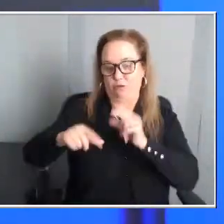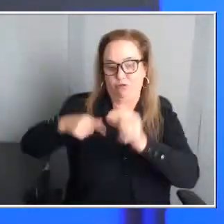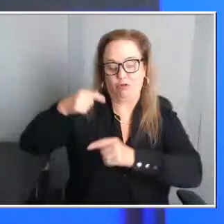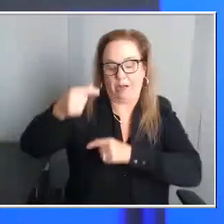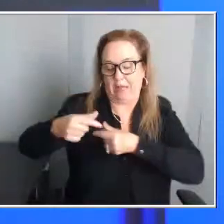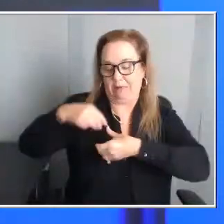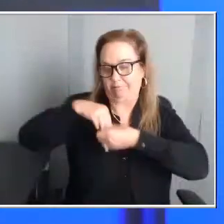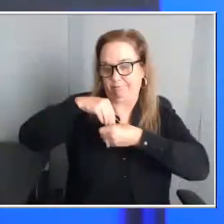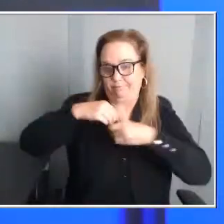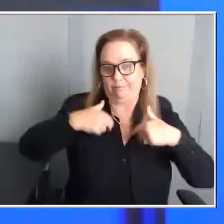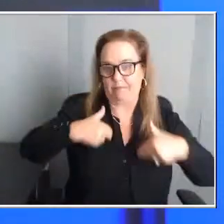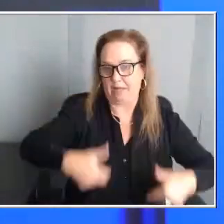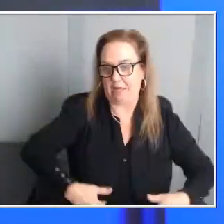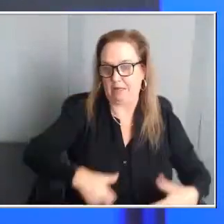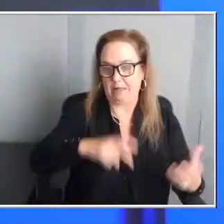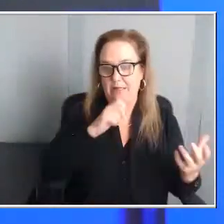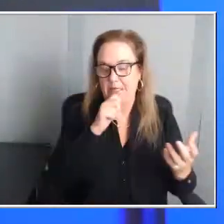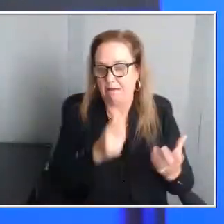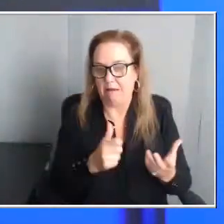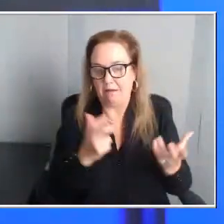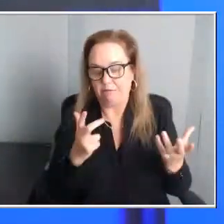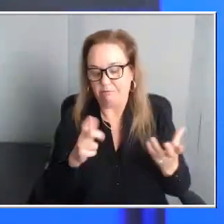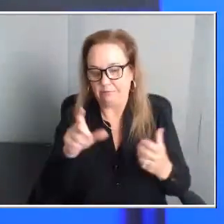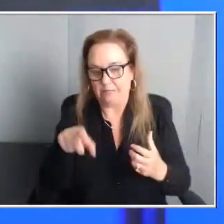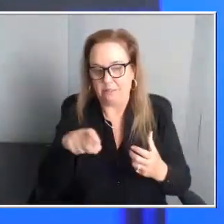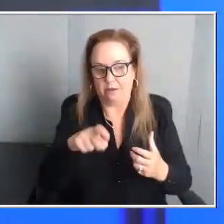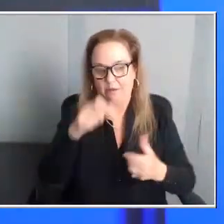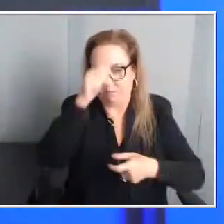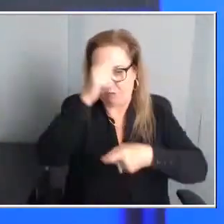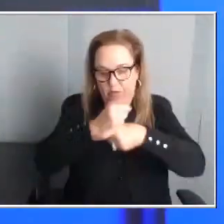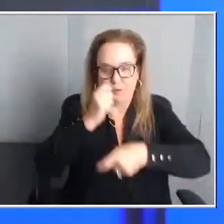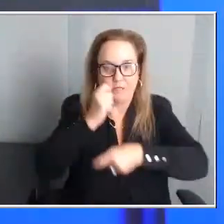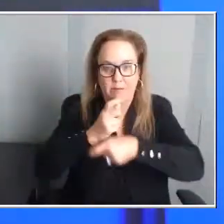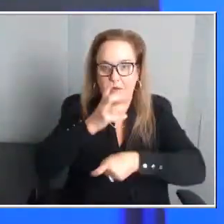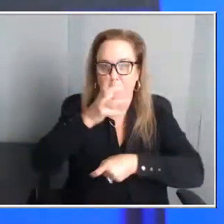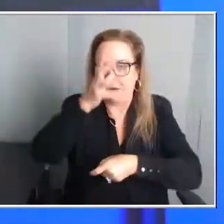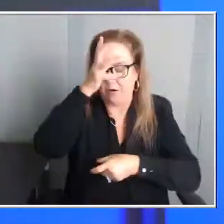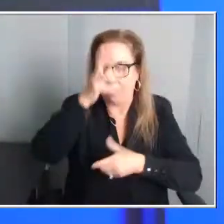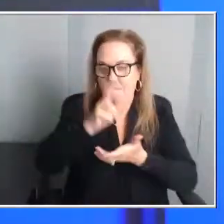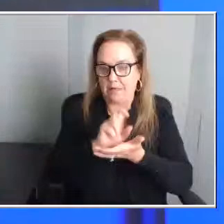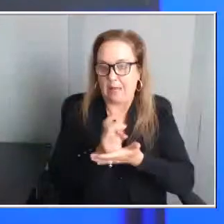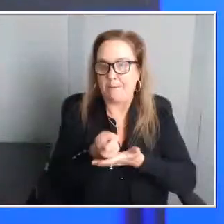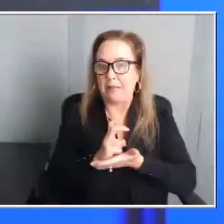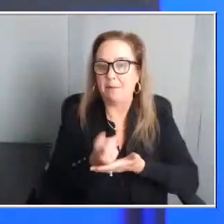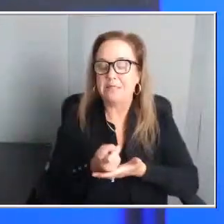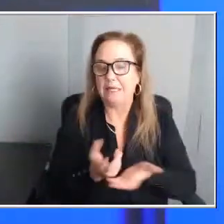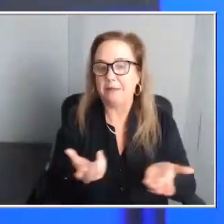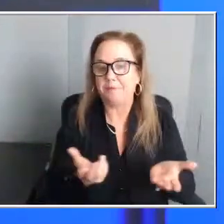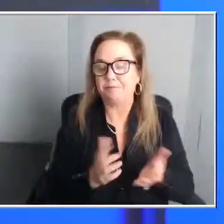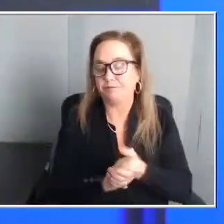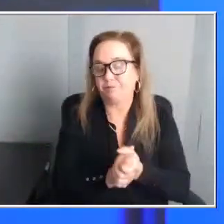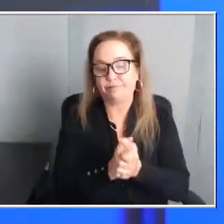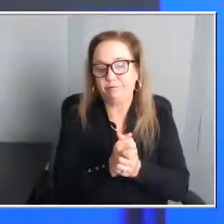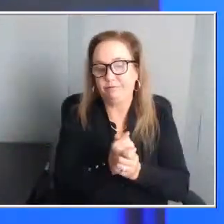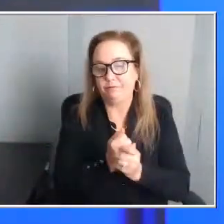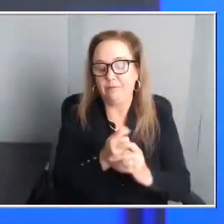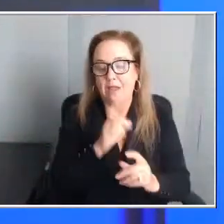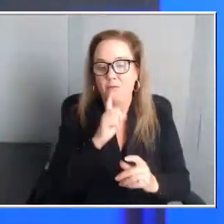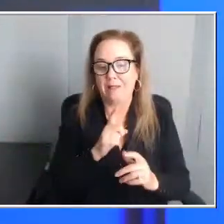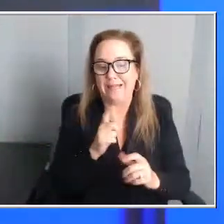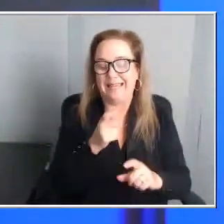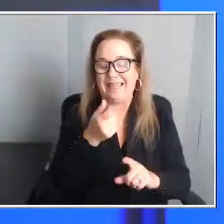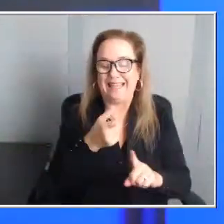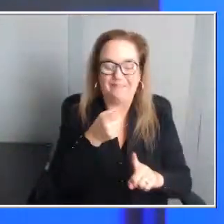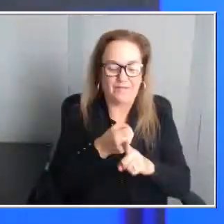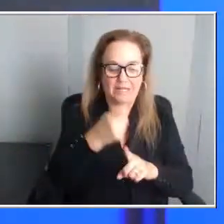not necessarily that they have a sibling or a parent with epilepsy. And then really anything that affects the brain, the structure